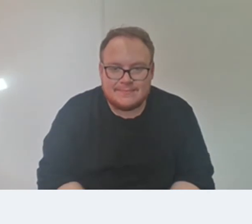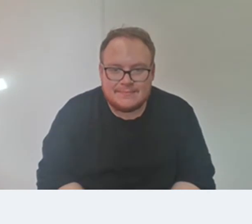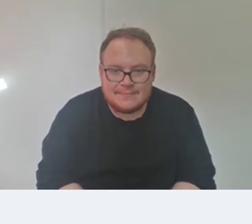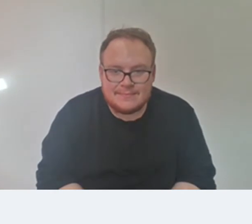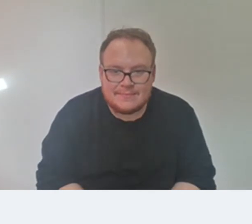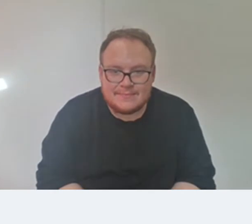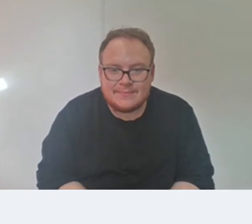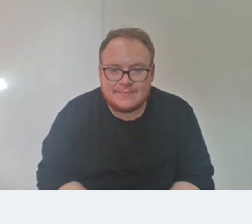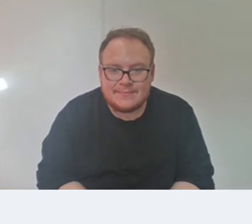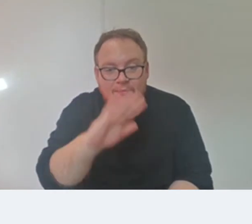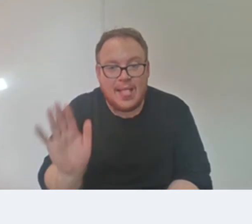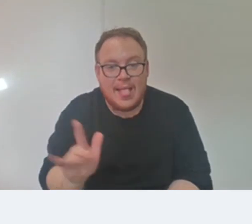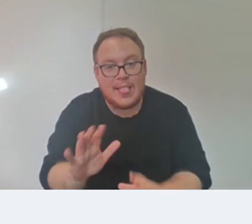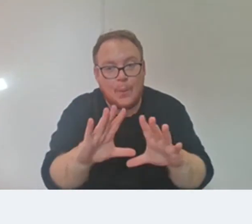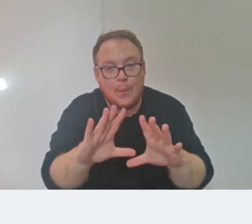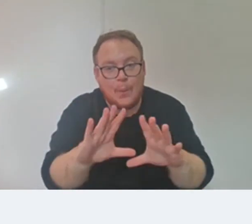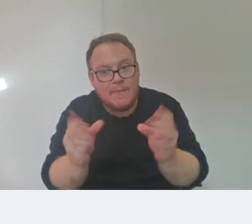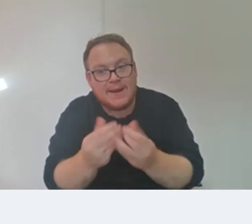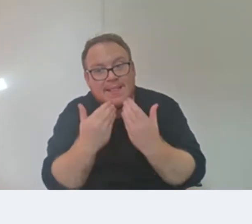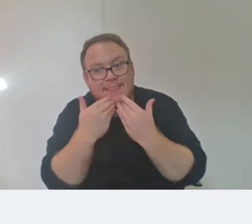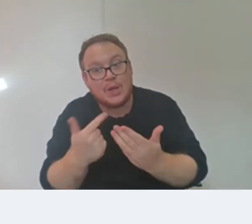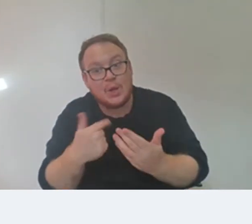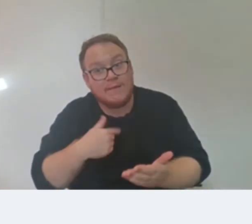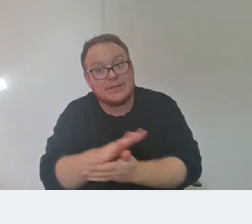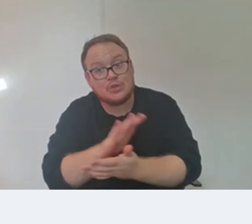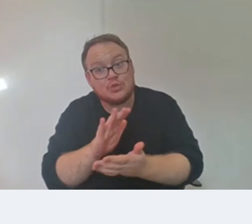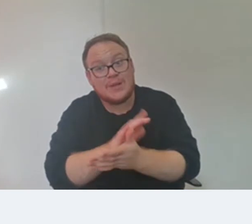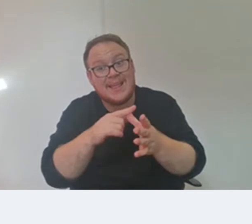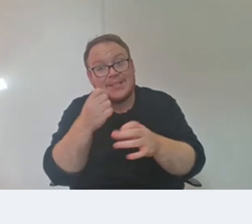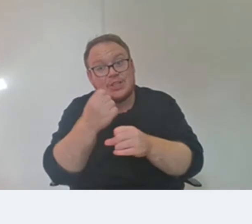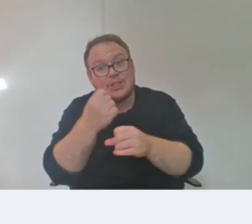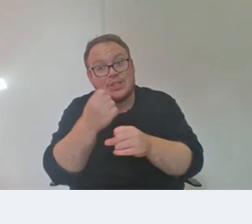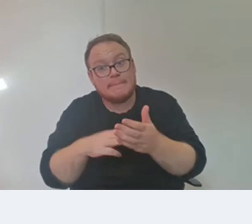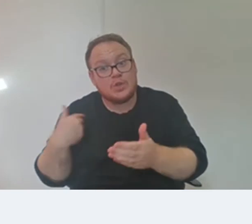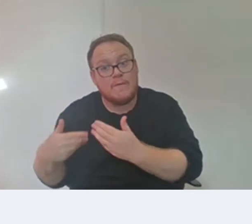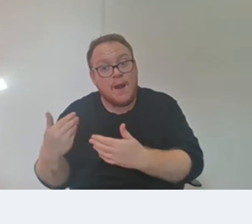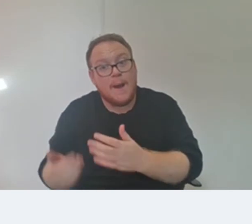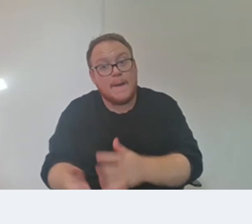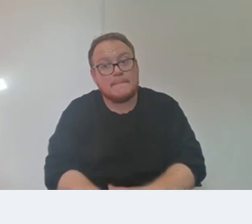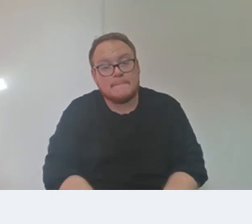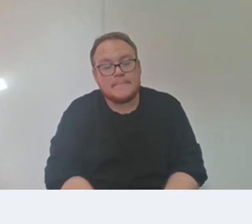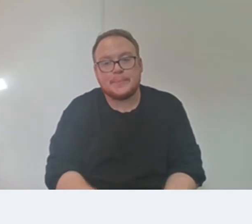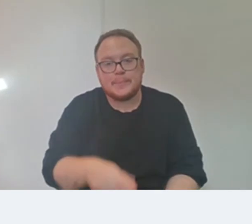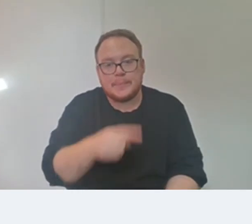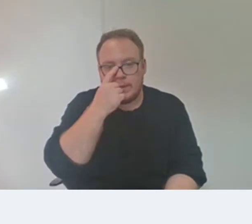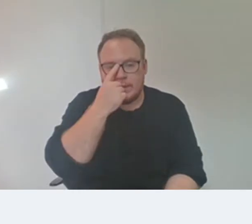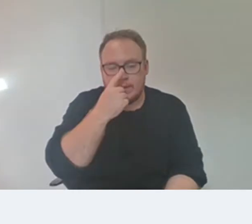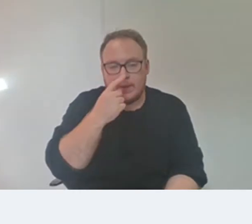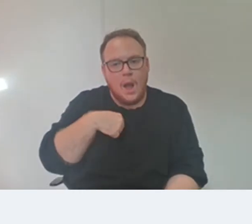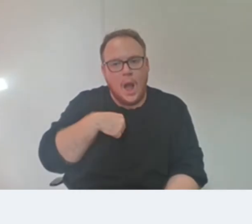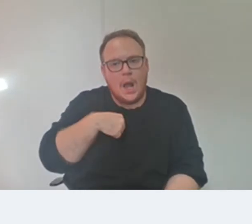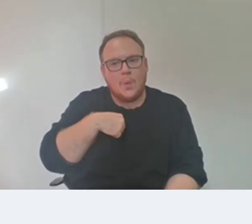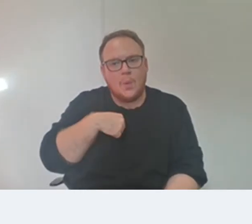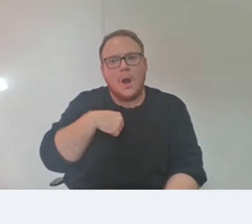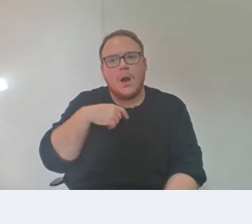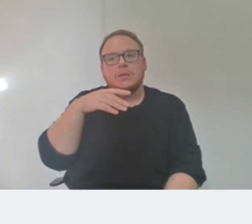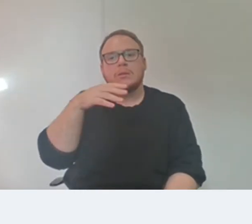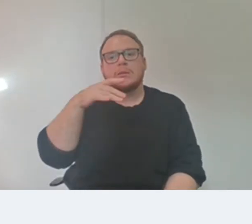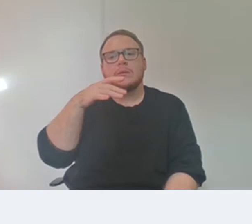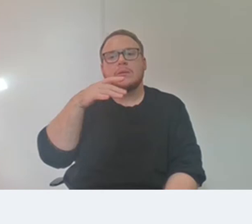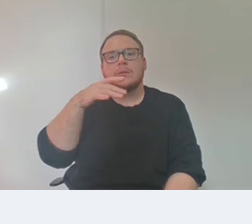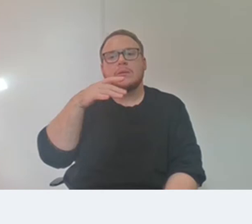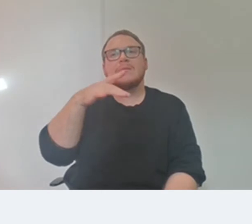Hello everybody, thank you very much. I've enjoyed the AGM so far. I was at a